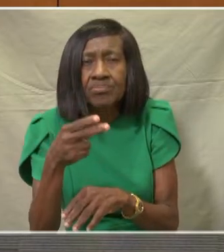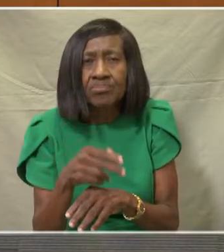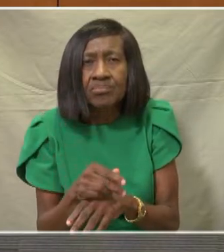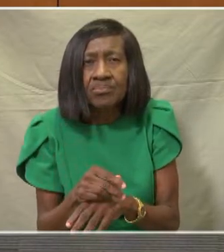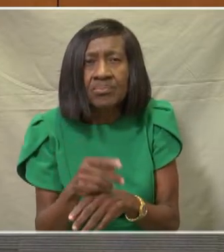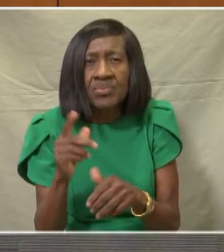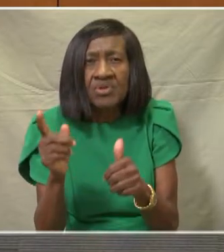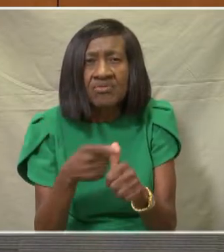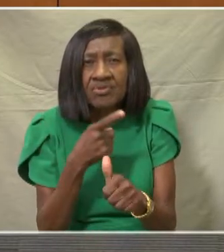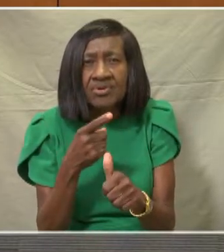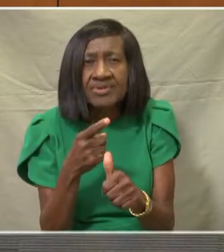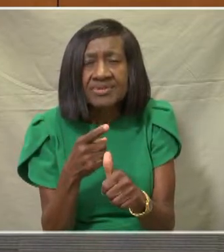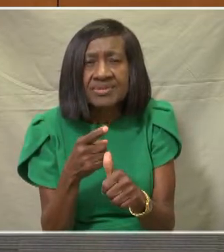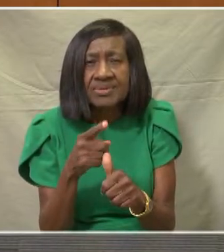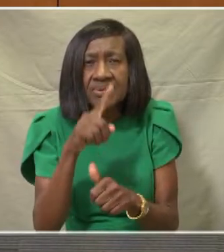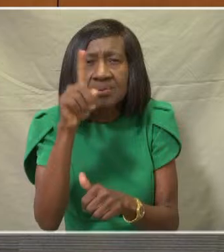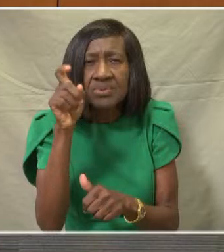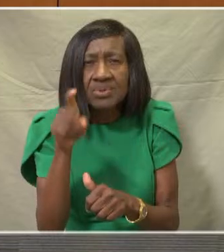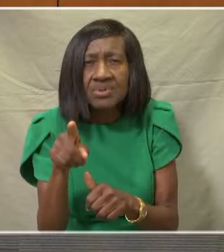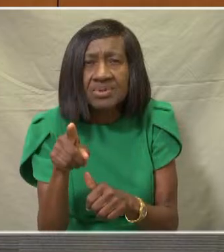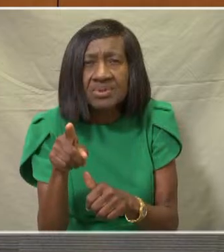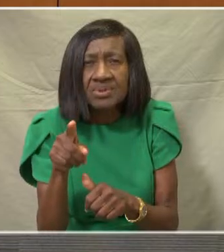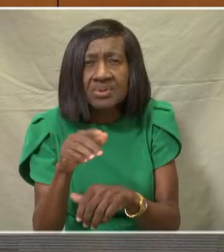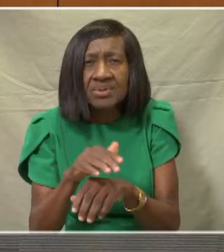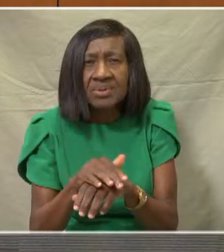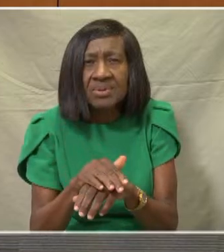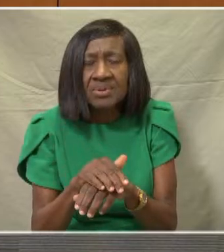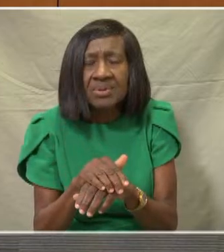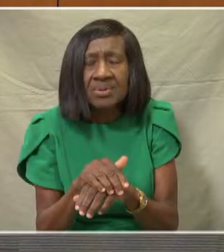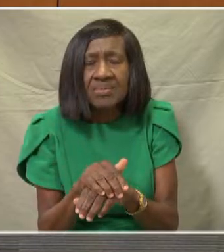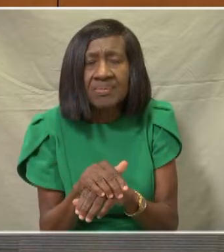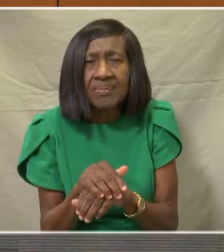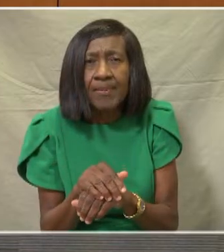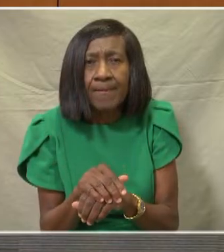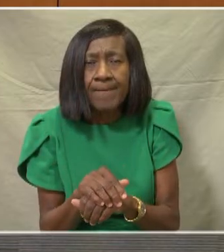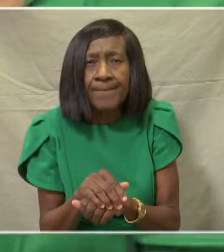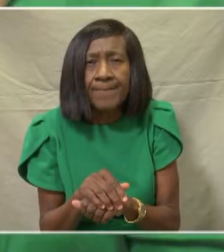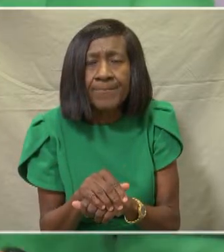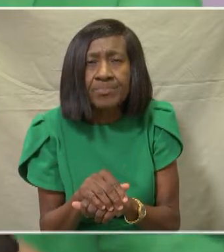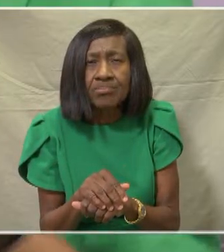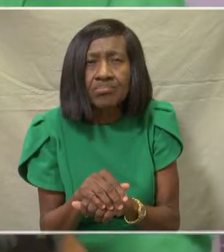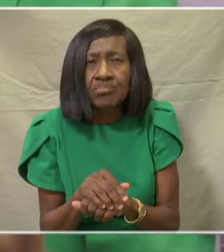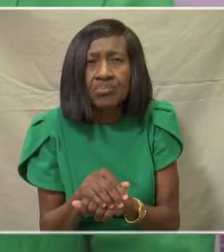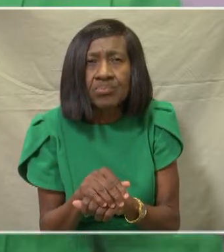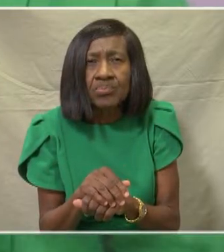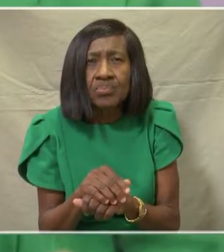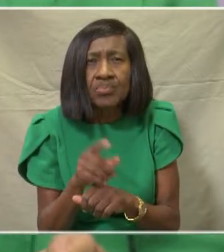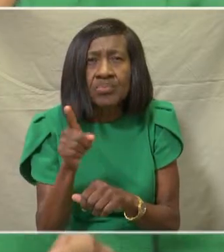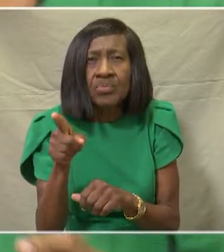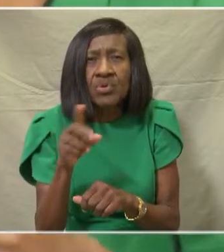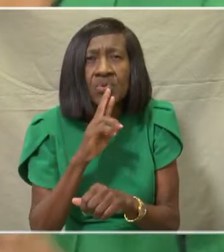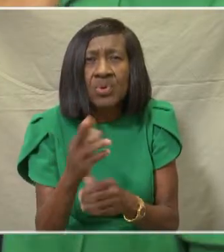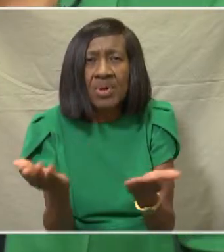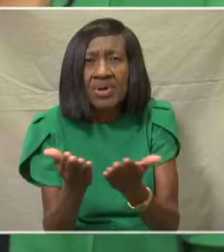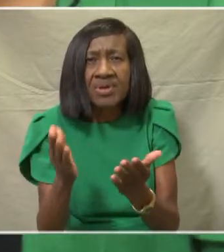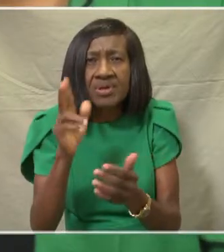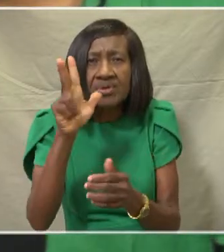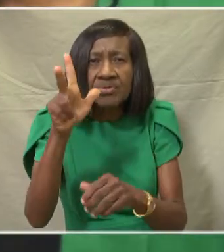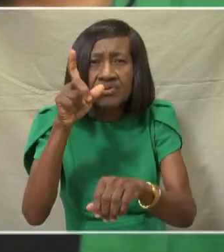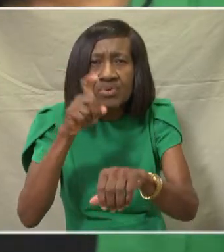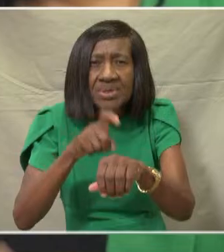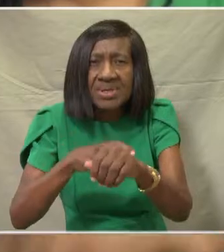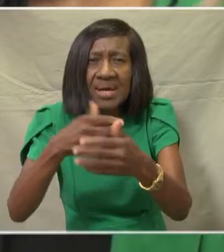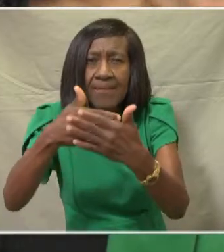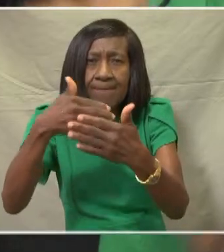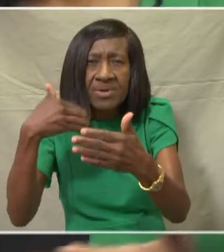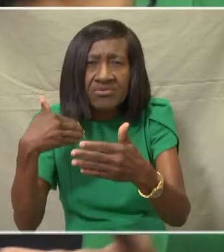I'm first going to ask a question on behalf of Cayman Compass, and then I'll get to another question. You've been here now 3 times